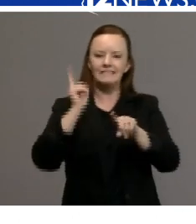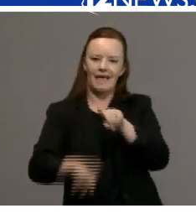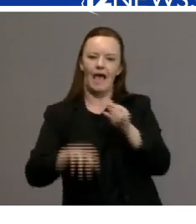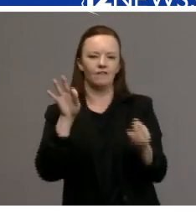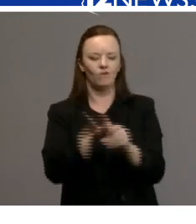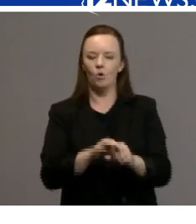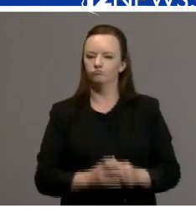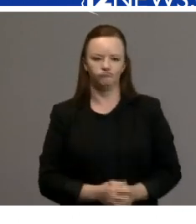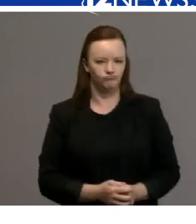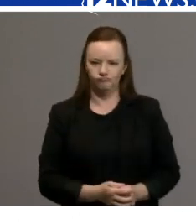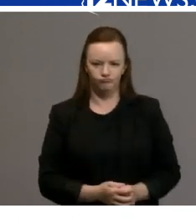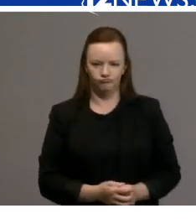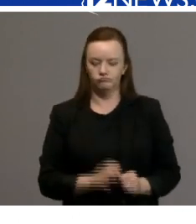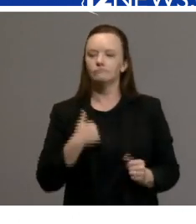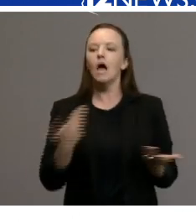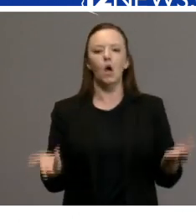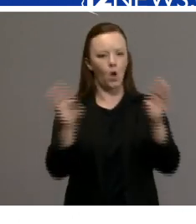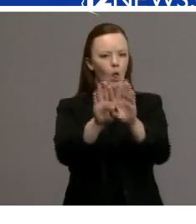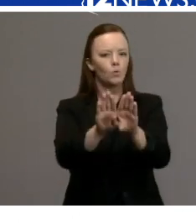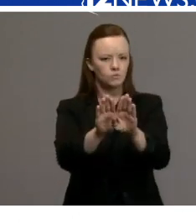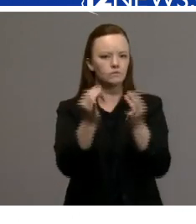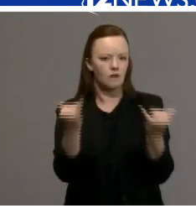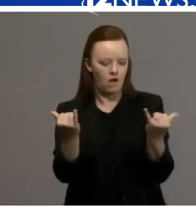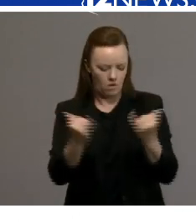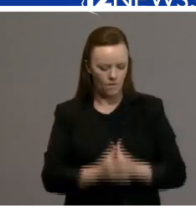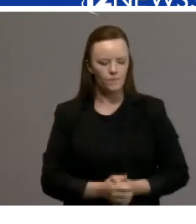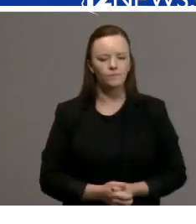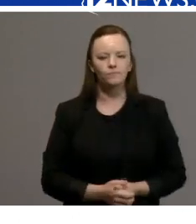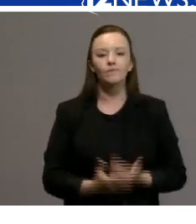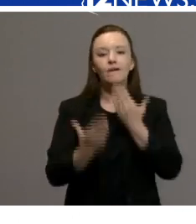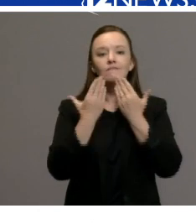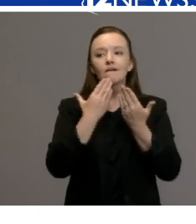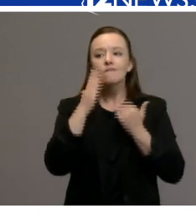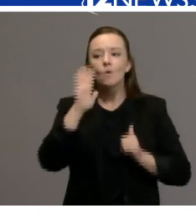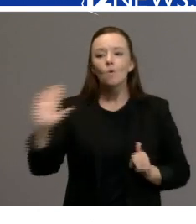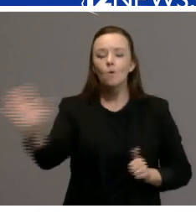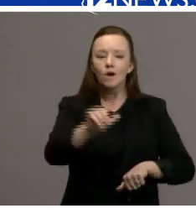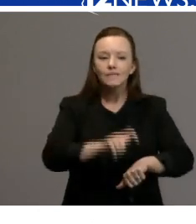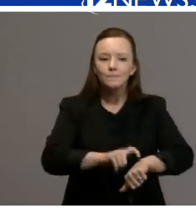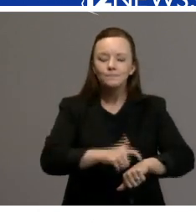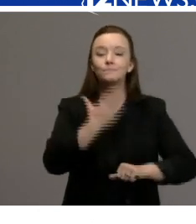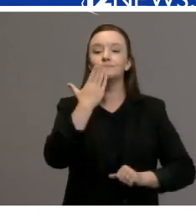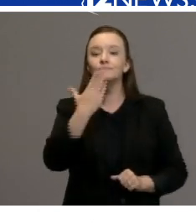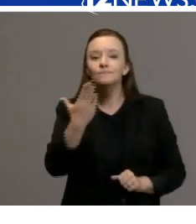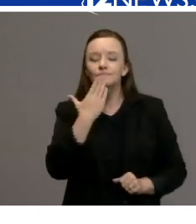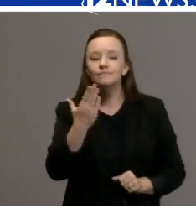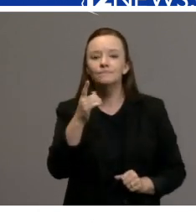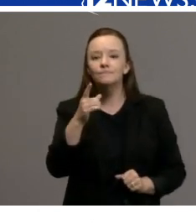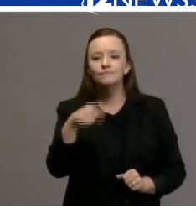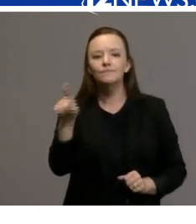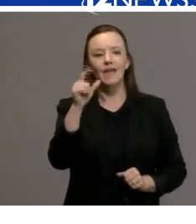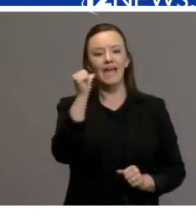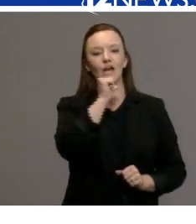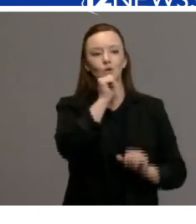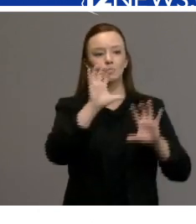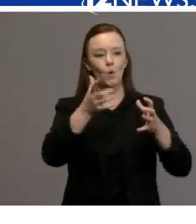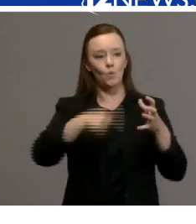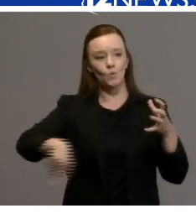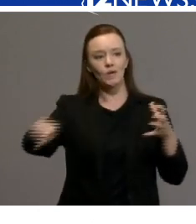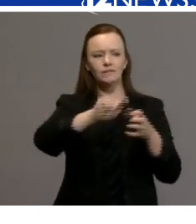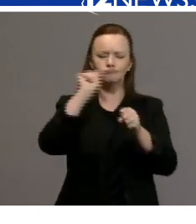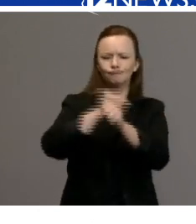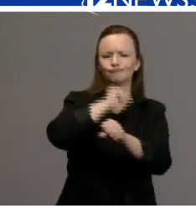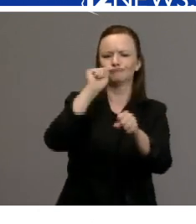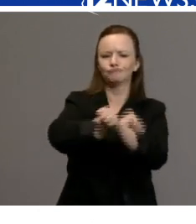closing, I want to say thank you, everyone, for your time. Thanks to all the Arizonans that are working so hard and behaving